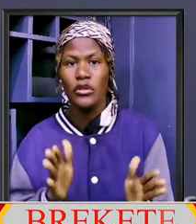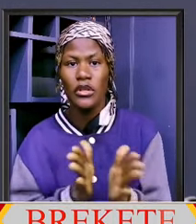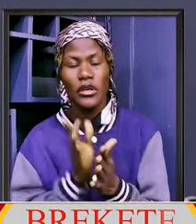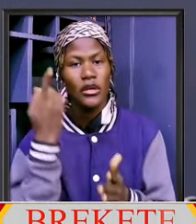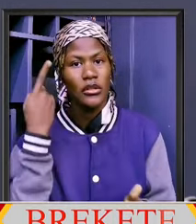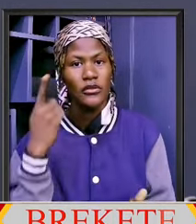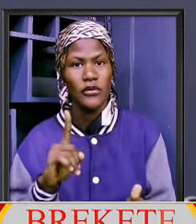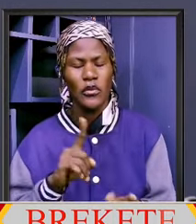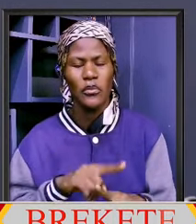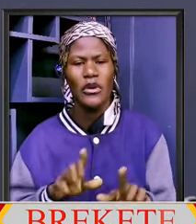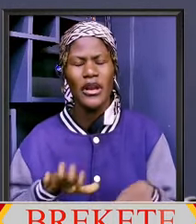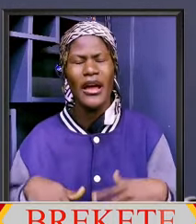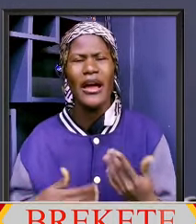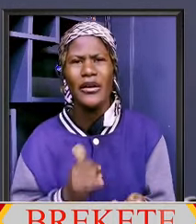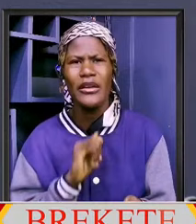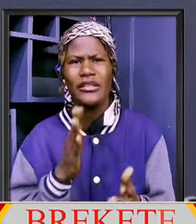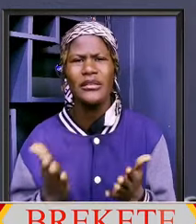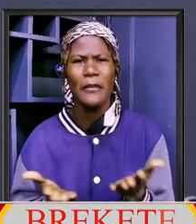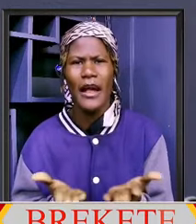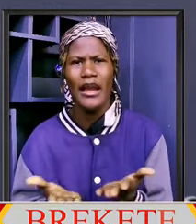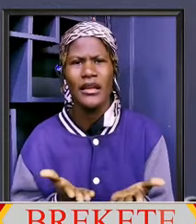But how you take balance?